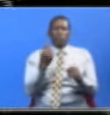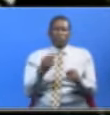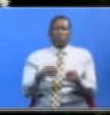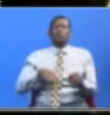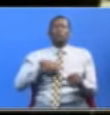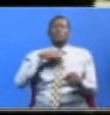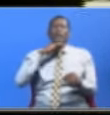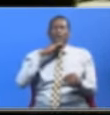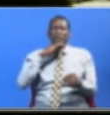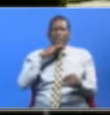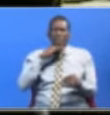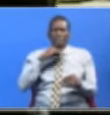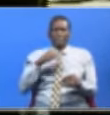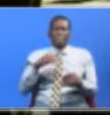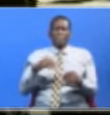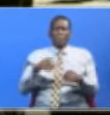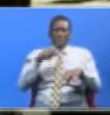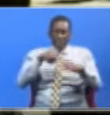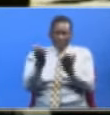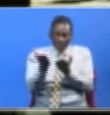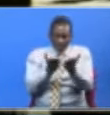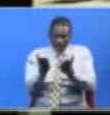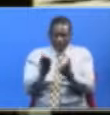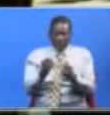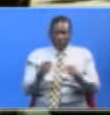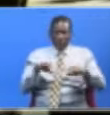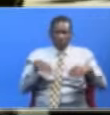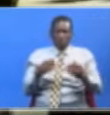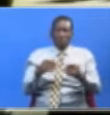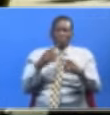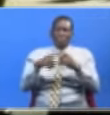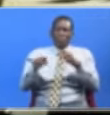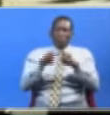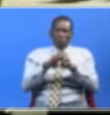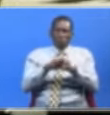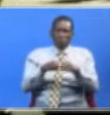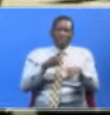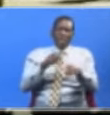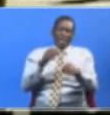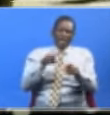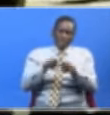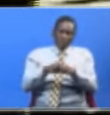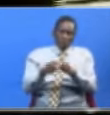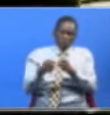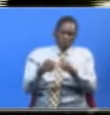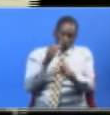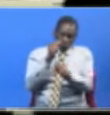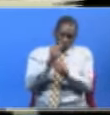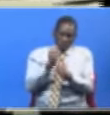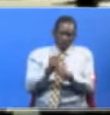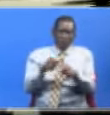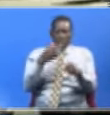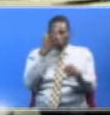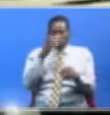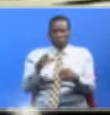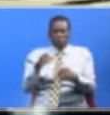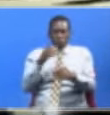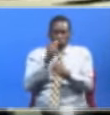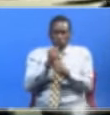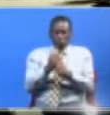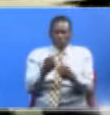on in service, but also in the line of duty, as he was undertaking several military